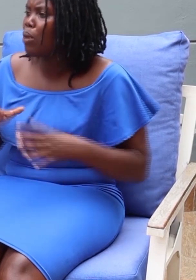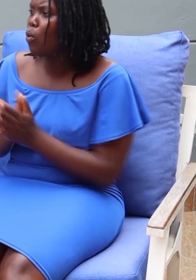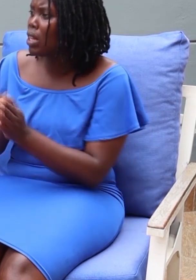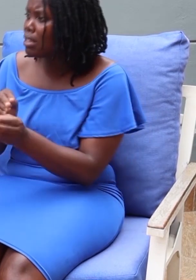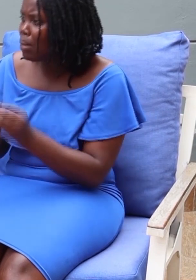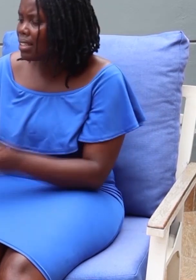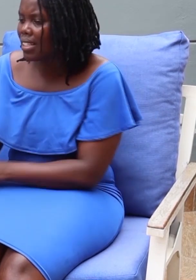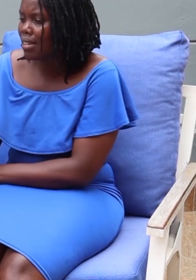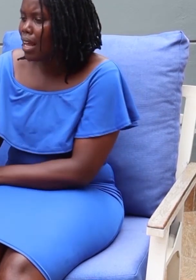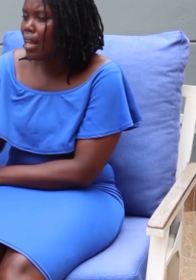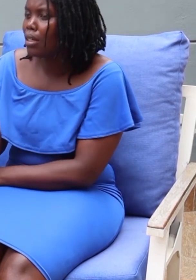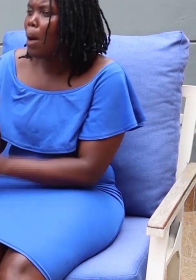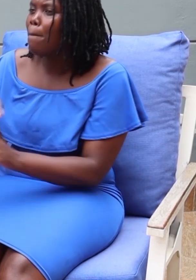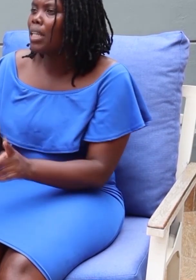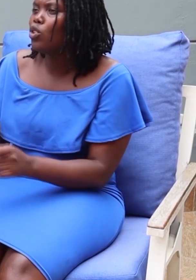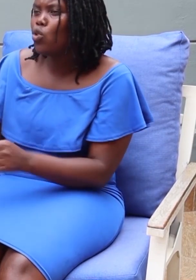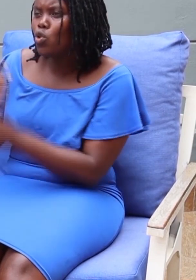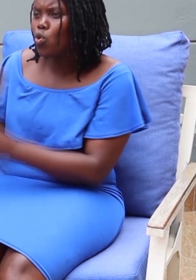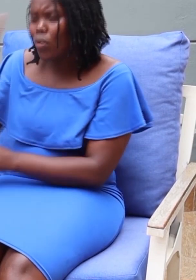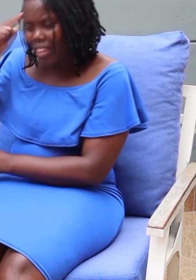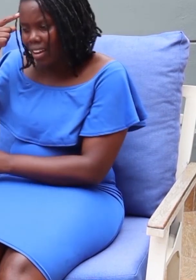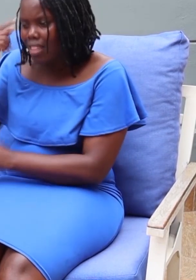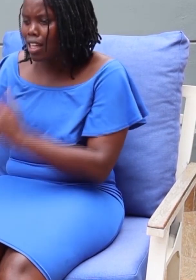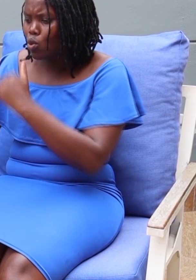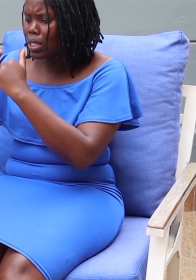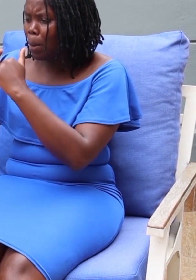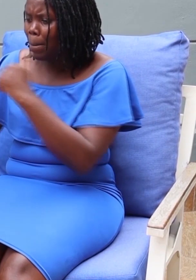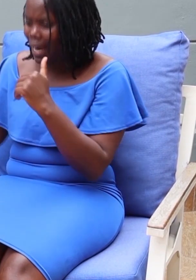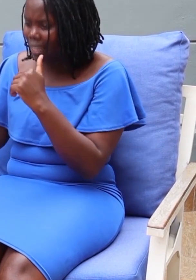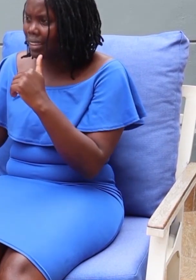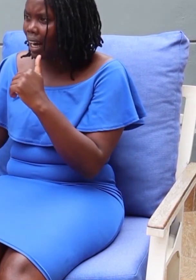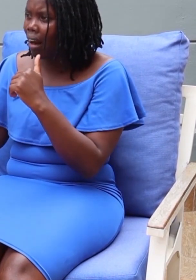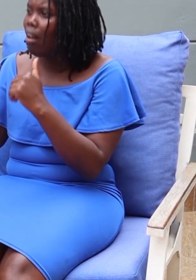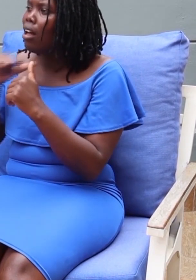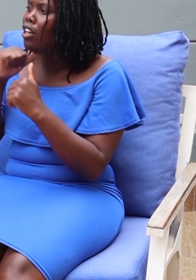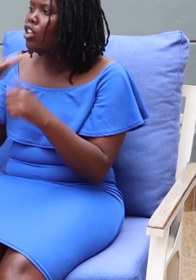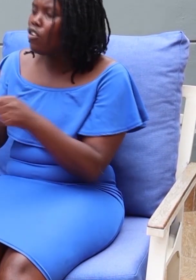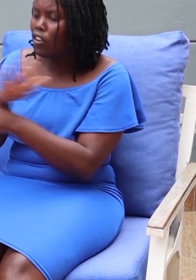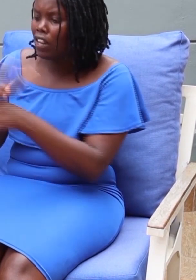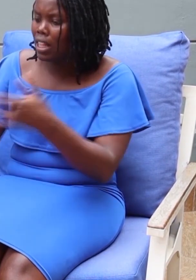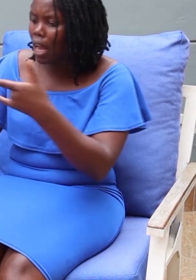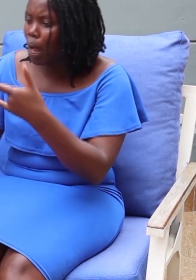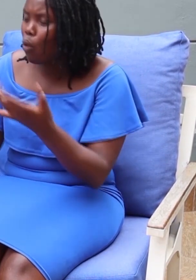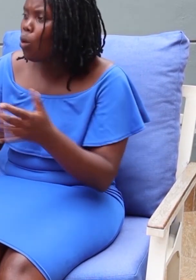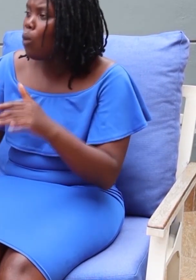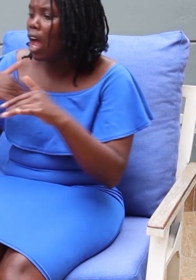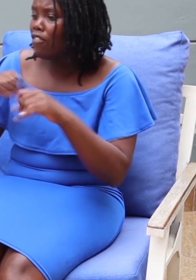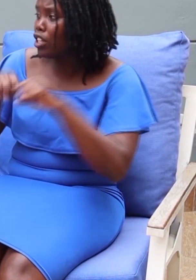empower it will at the same time help and empower persons with disability? But do you think